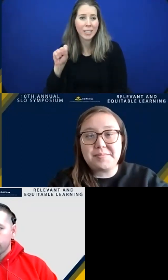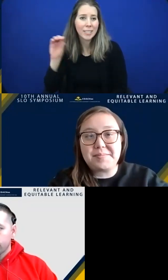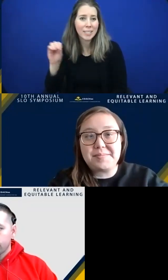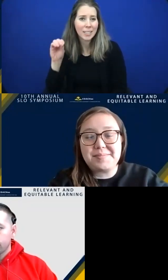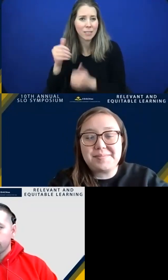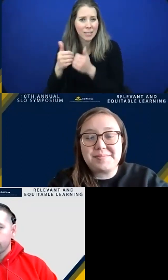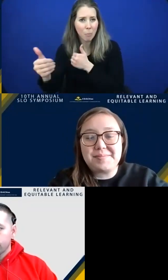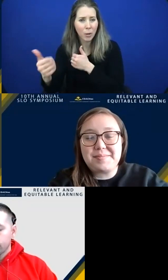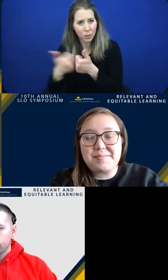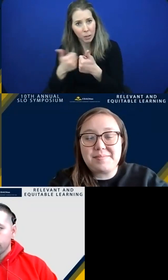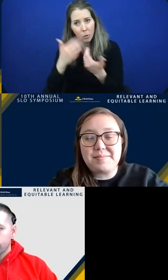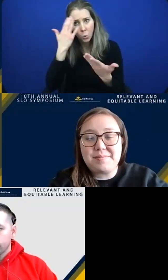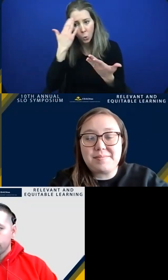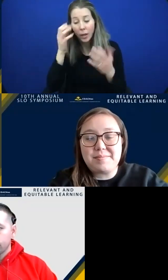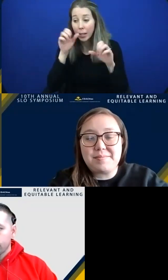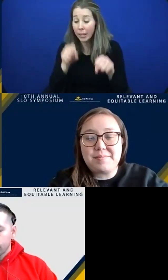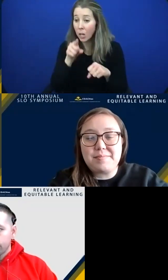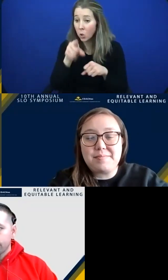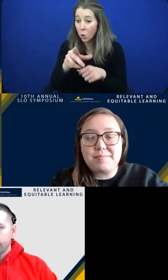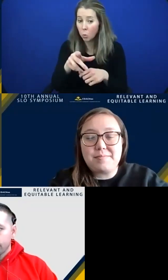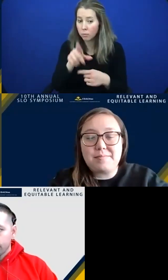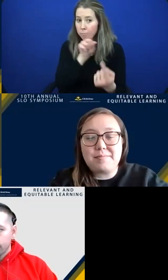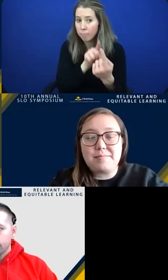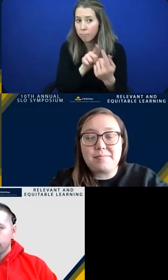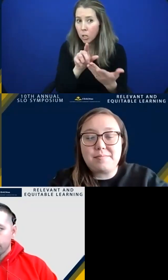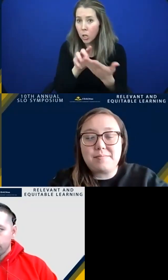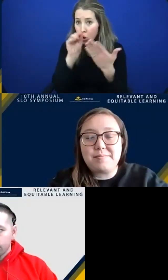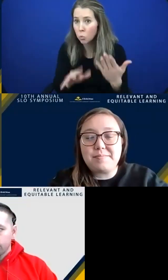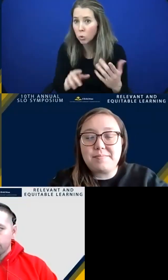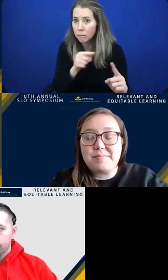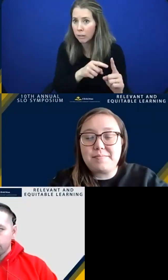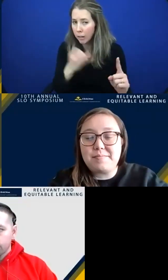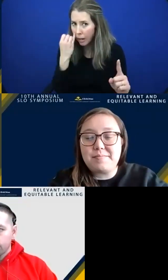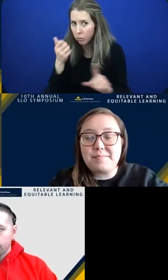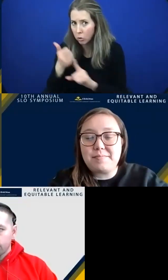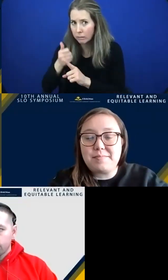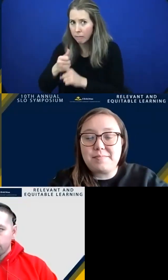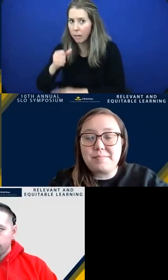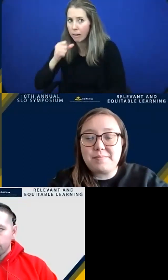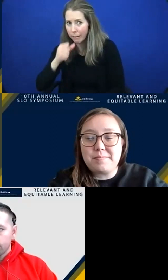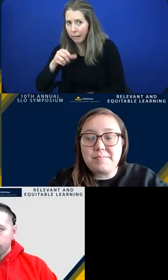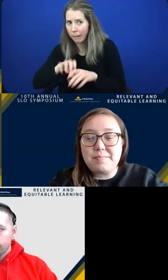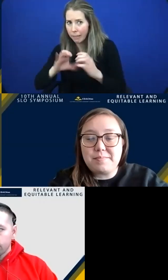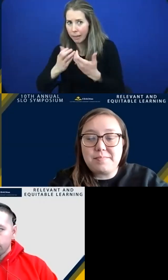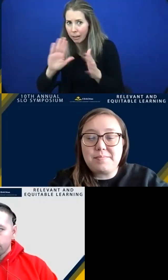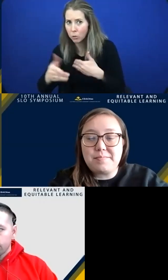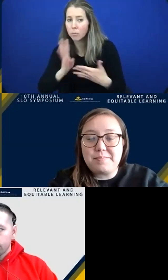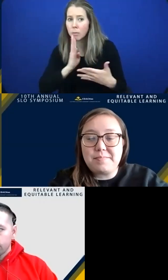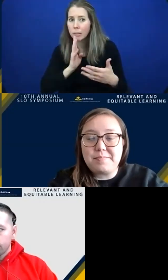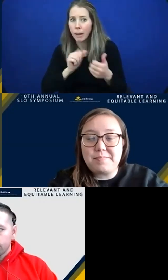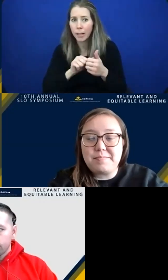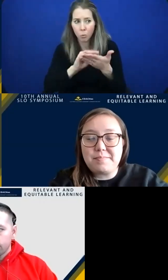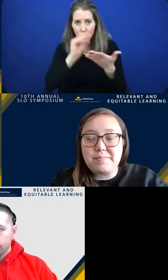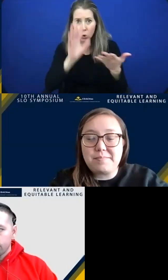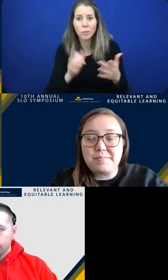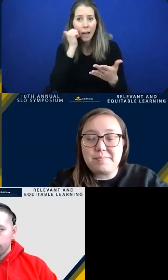game, where we said, you know, can you get to a student if you are not in the classroom talking to students every day